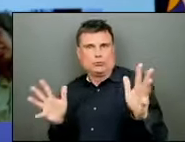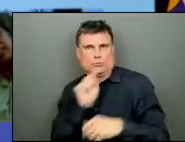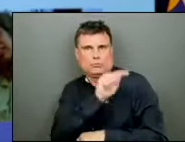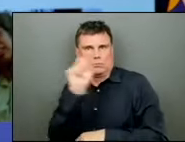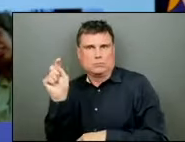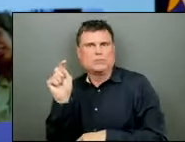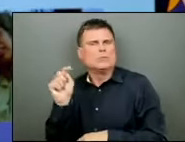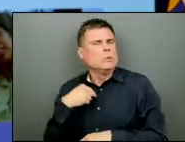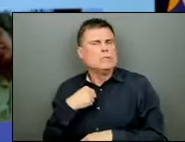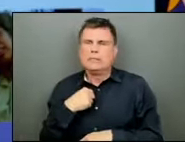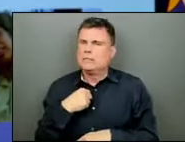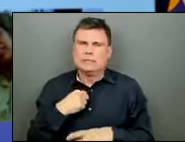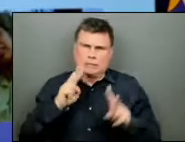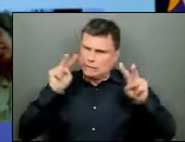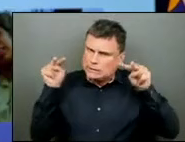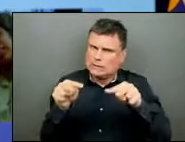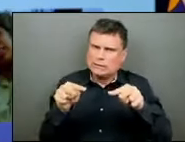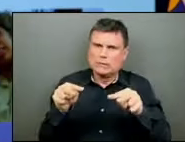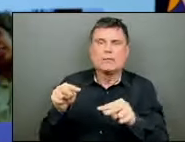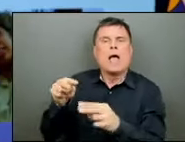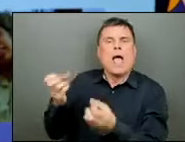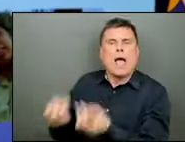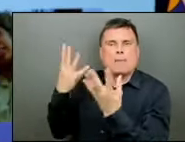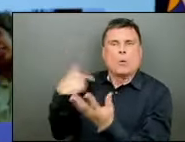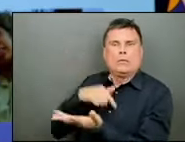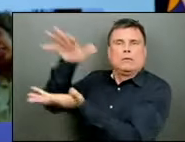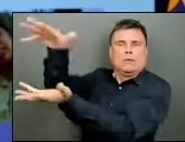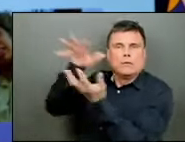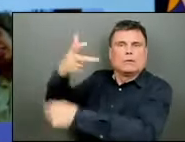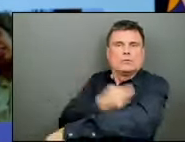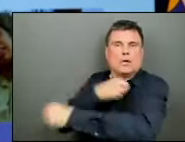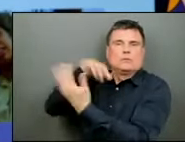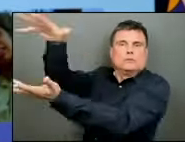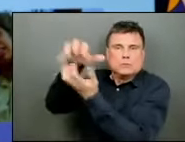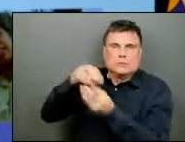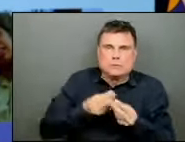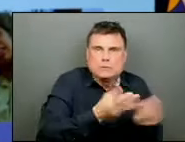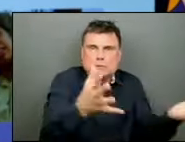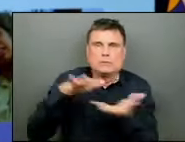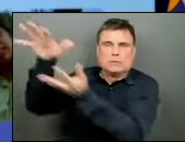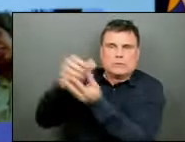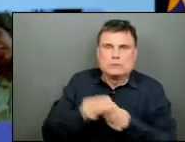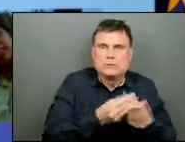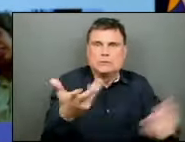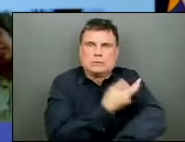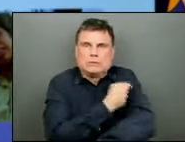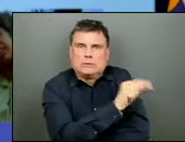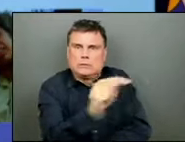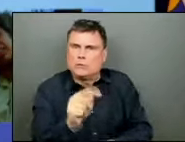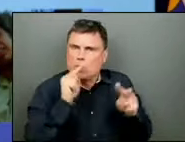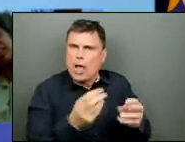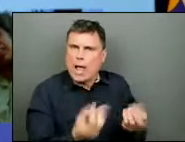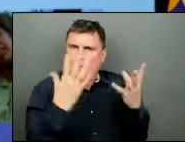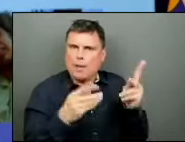on making sure that that supply that is made available by the federal government gets into the arms of British Columbians. Having said that, we're trying to